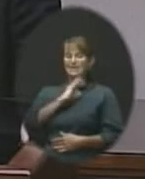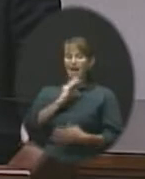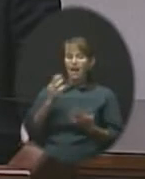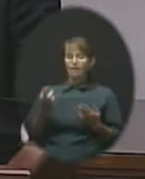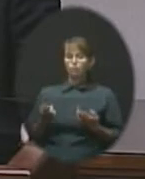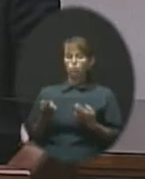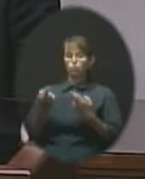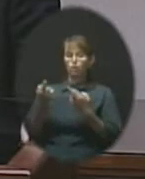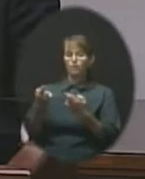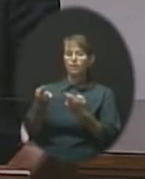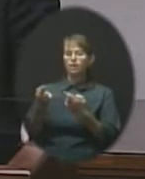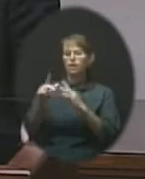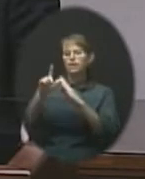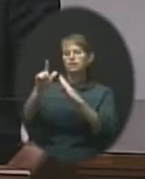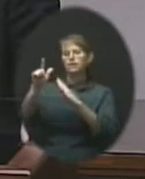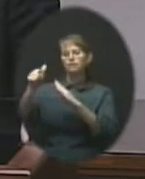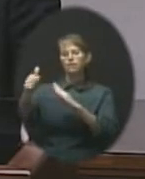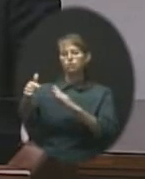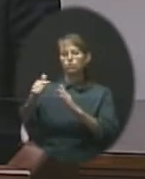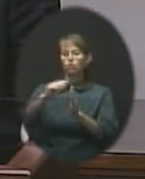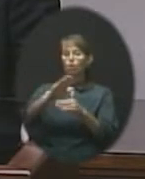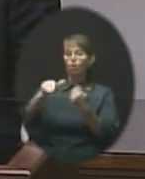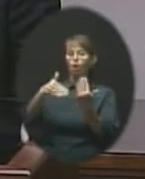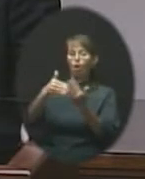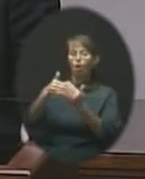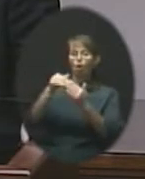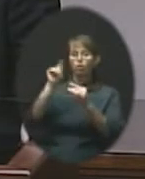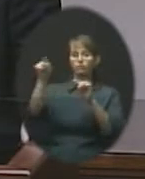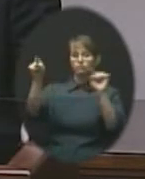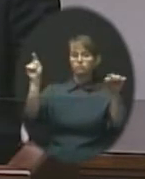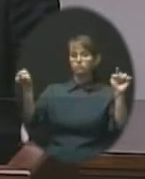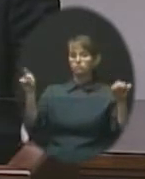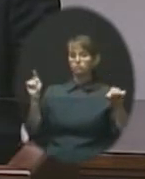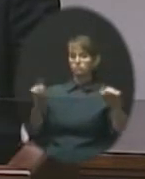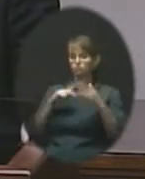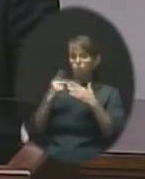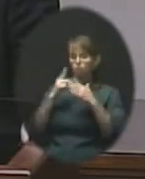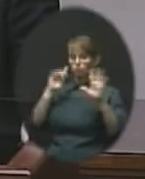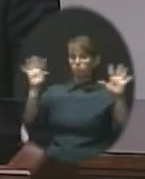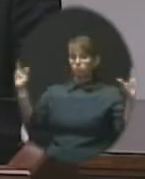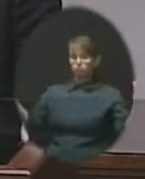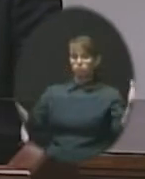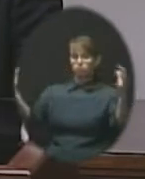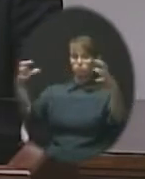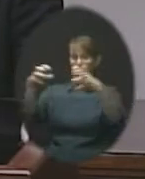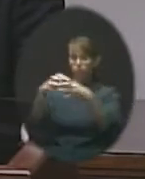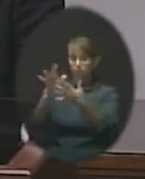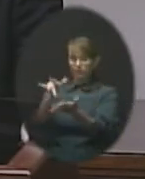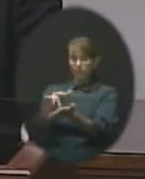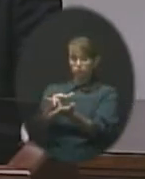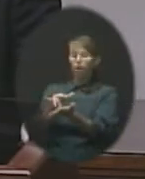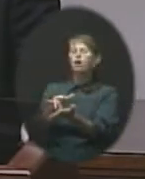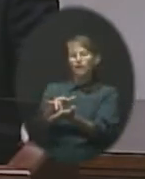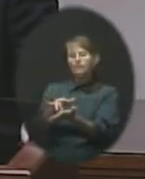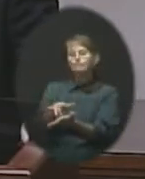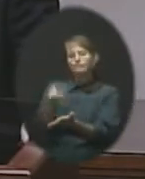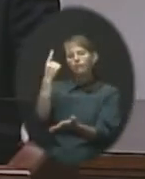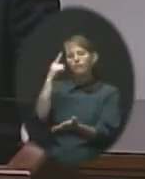bring all of those programs to a central location. for lots of efficiencies,